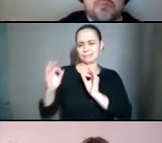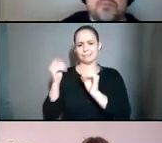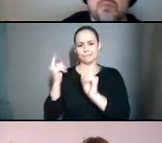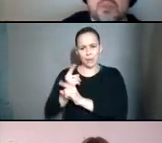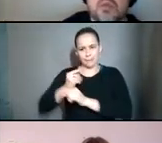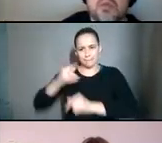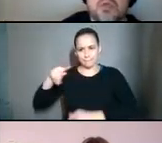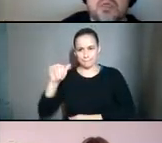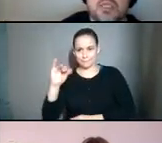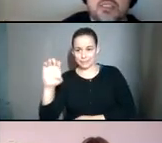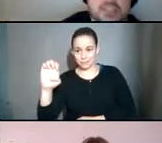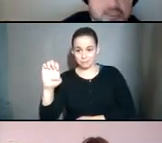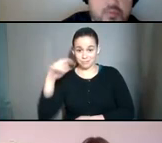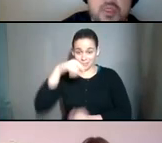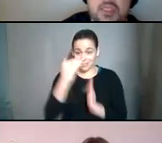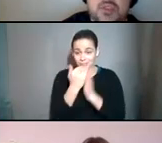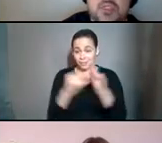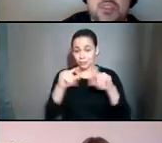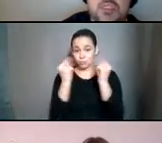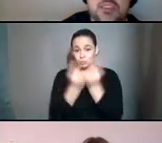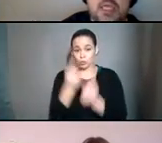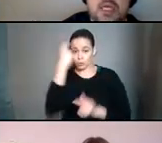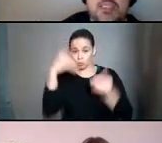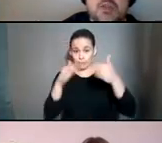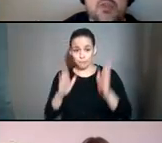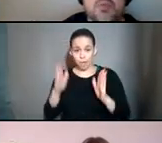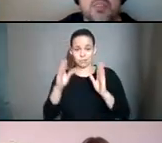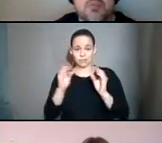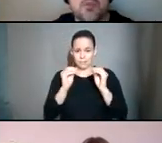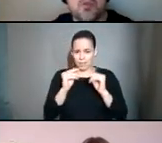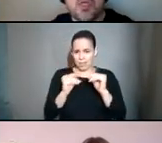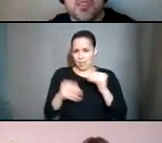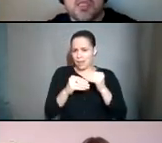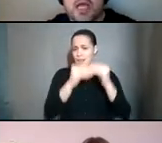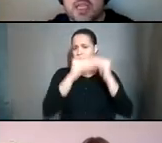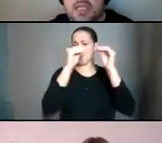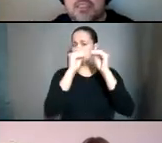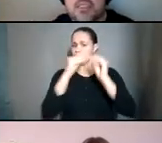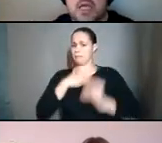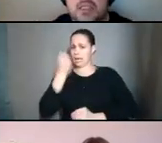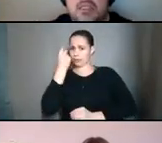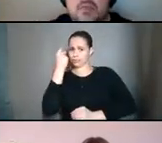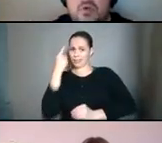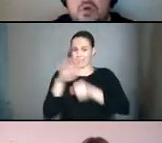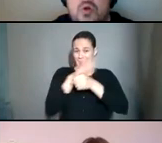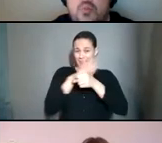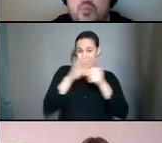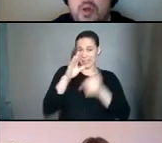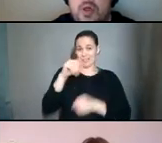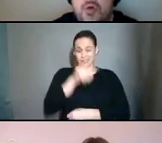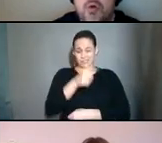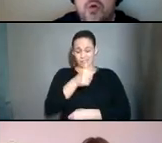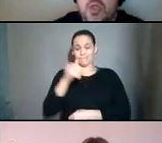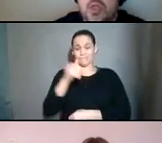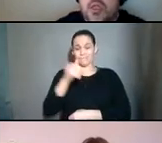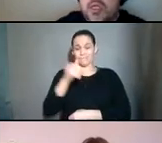In this lesson group, Dreambox is building on my understanding that area is additive. I'm able to flexibly build arrays of rows and